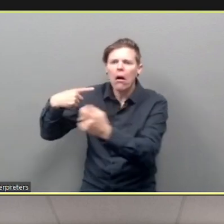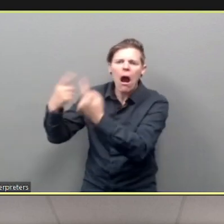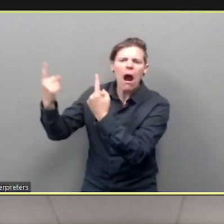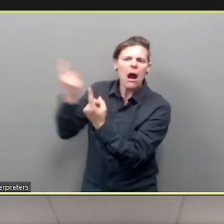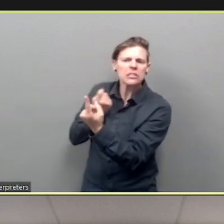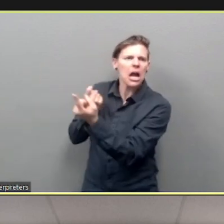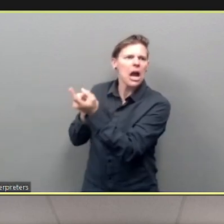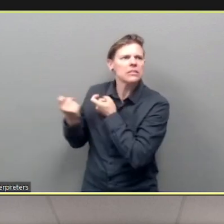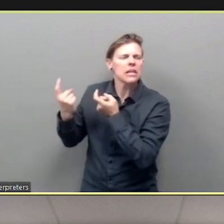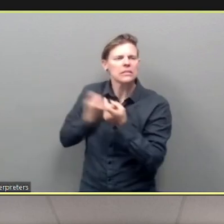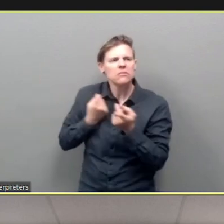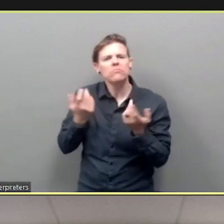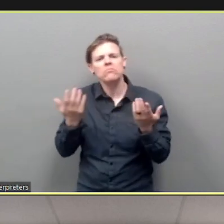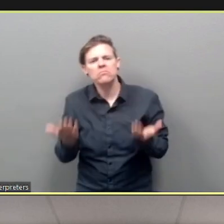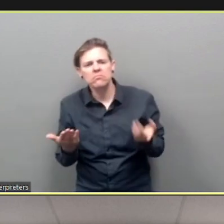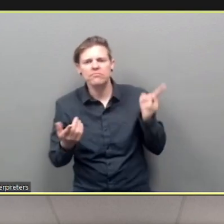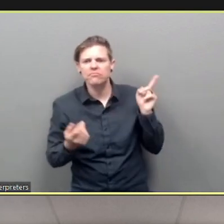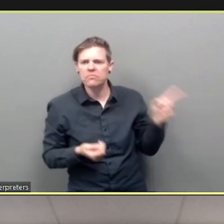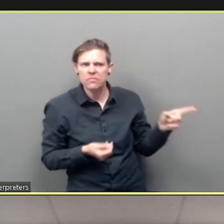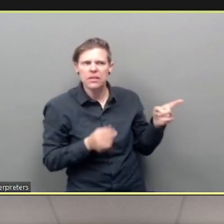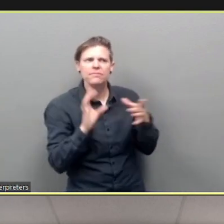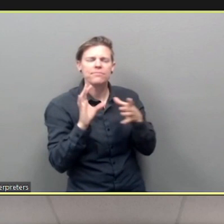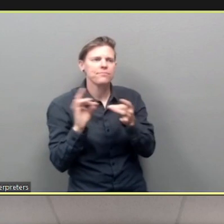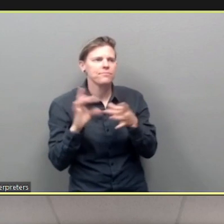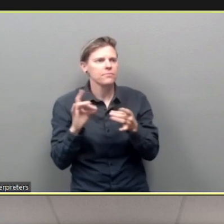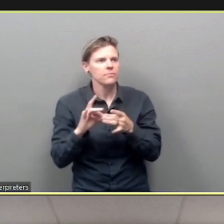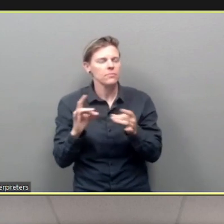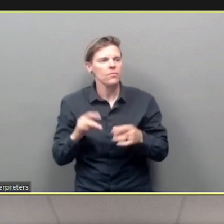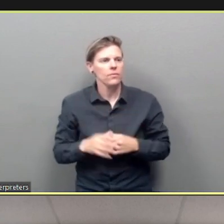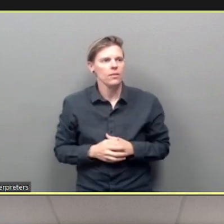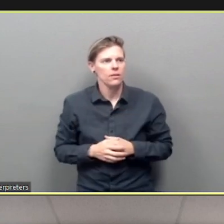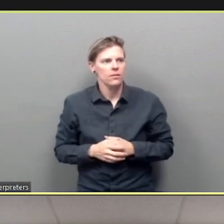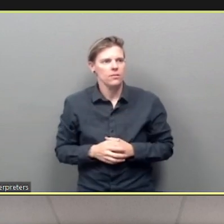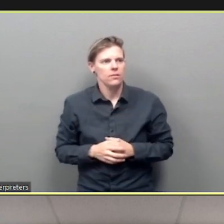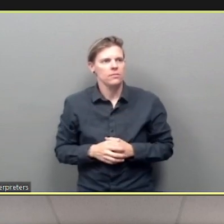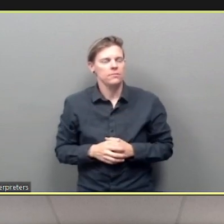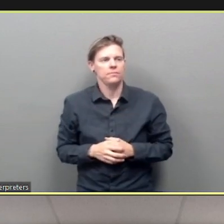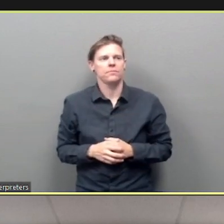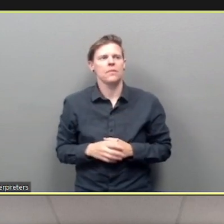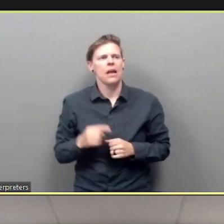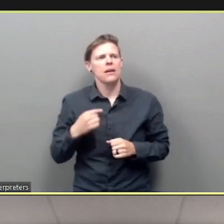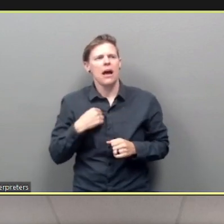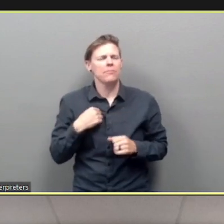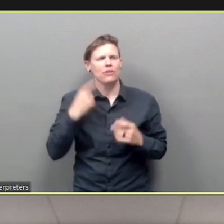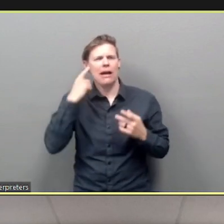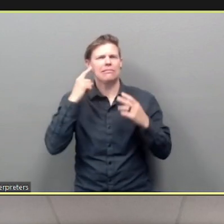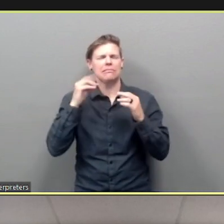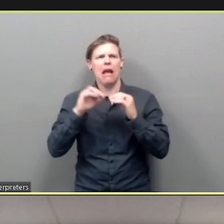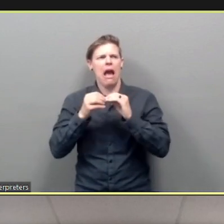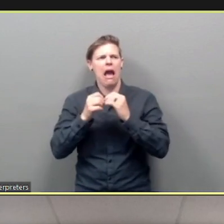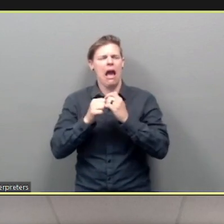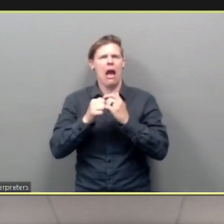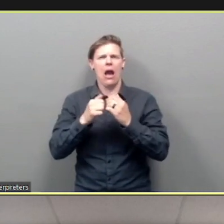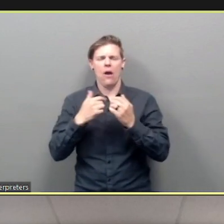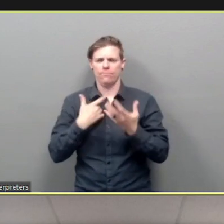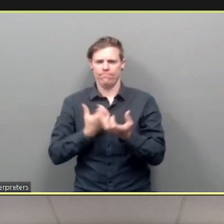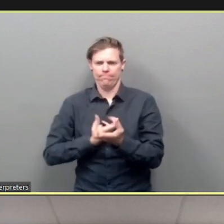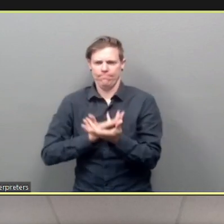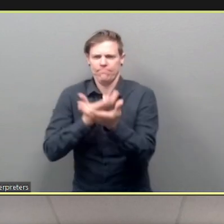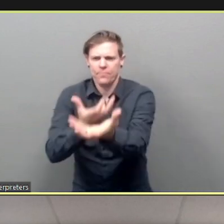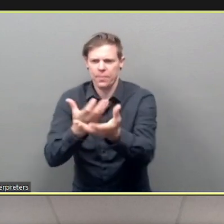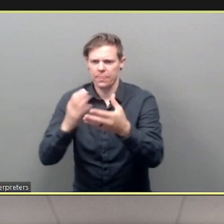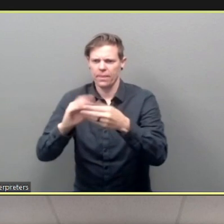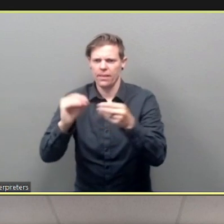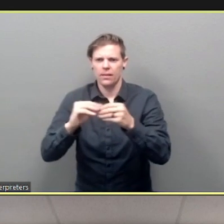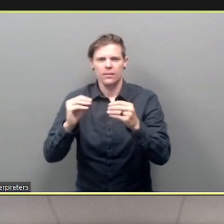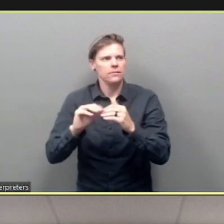say, and I wish, let me think how to say this. I think it's a good idea for all of us to be as